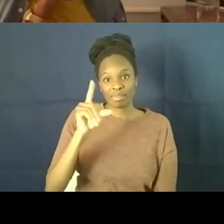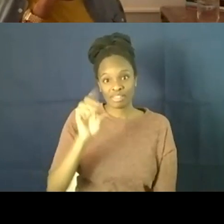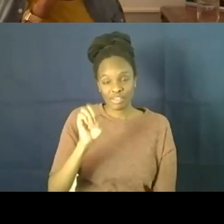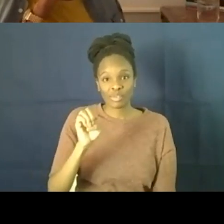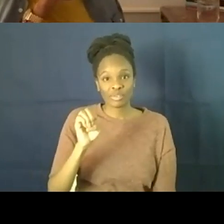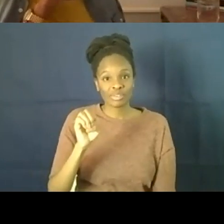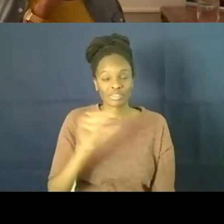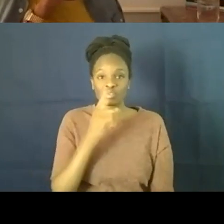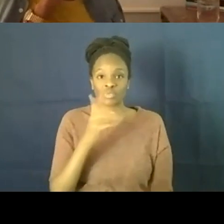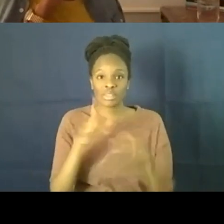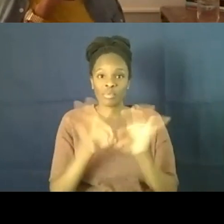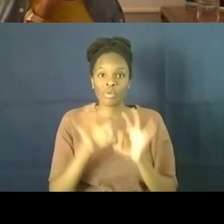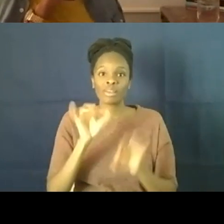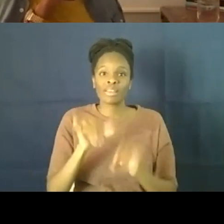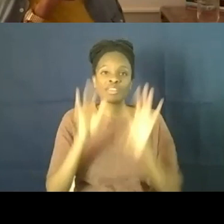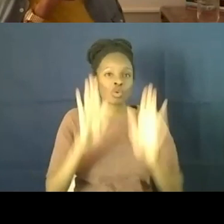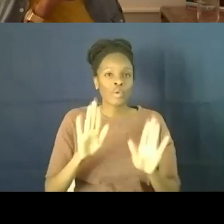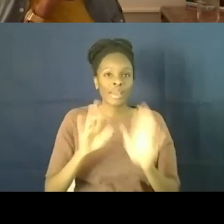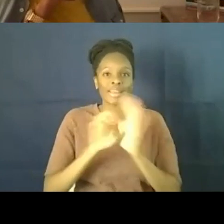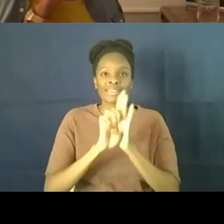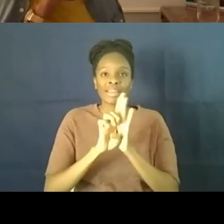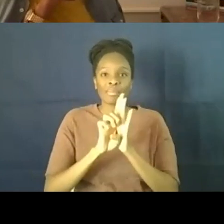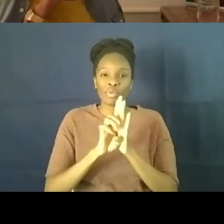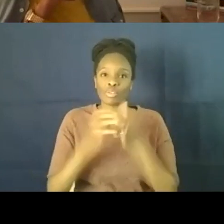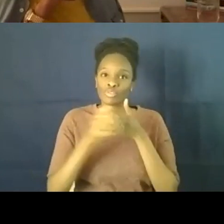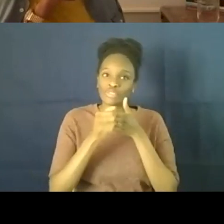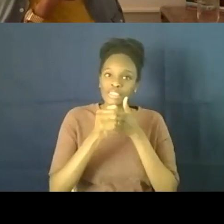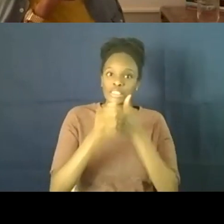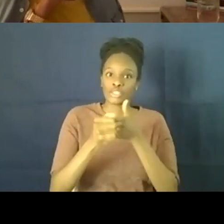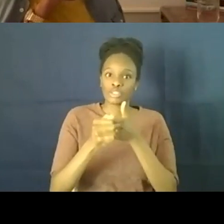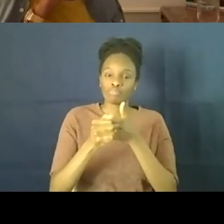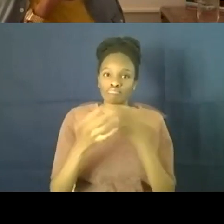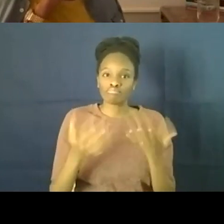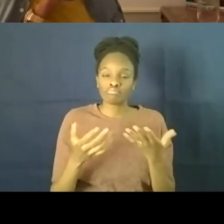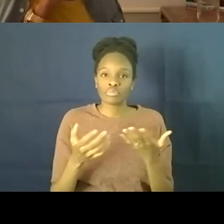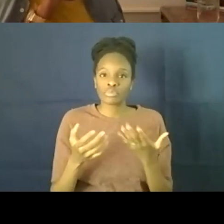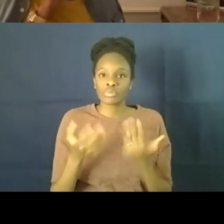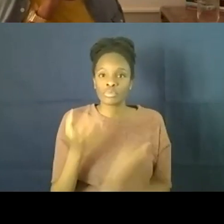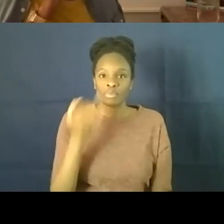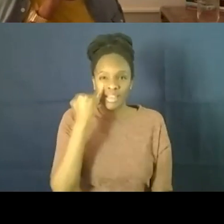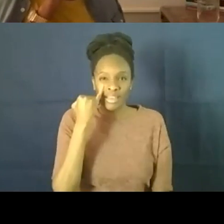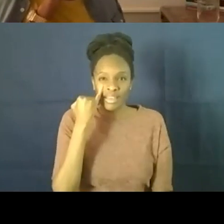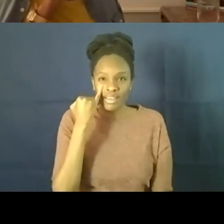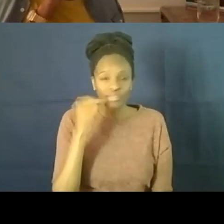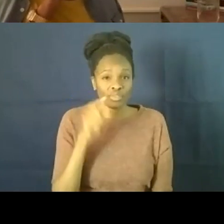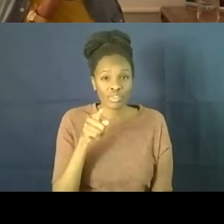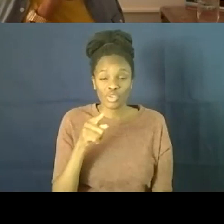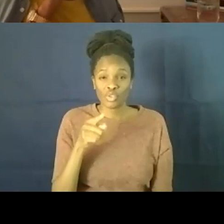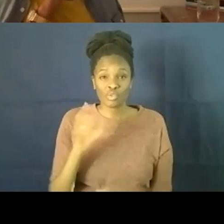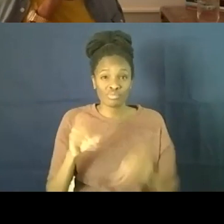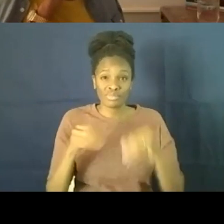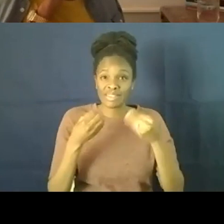is a great example of leadership, which is like, yeah, you know, you can. If your lieutenants are giving you strong enough reasons